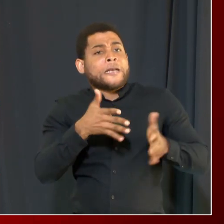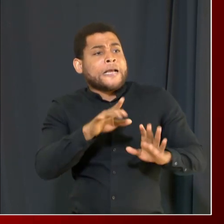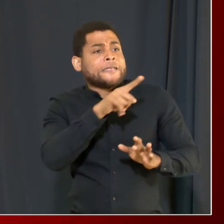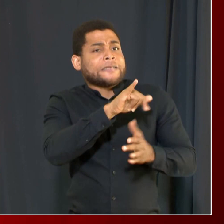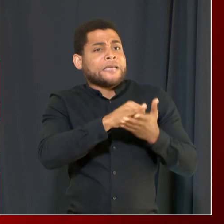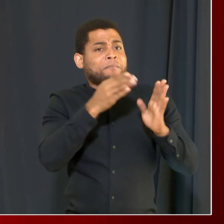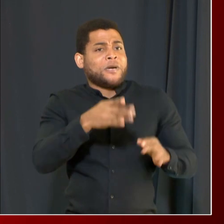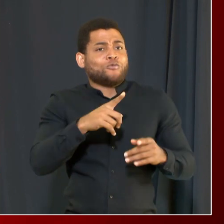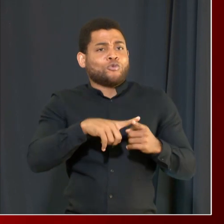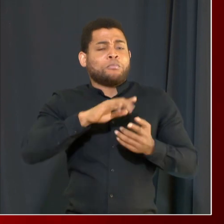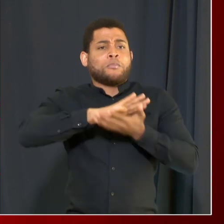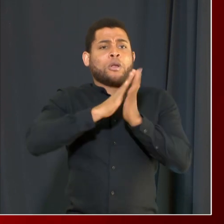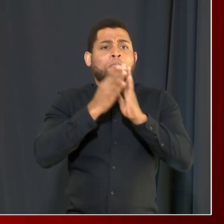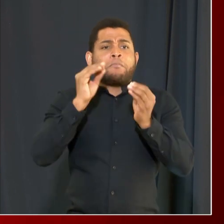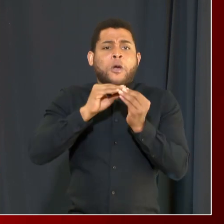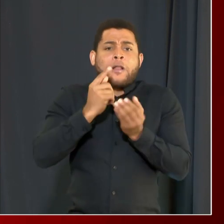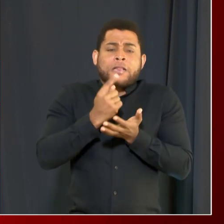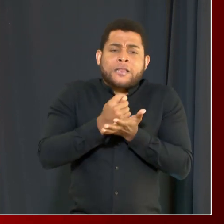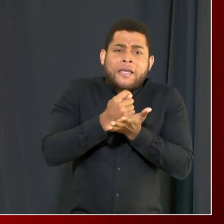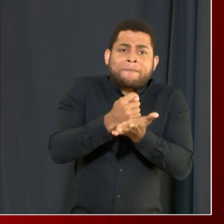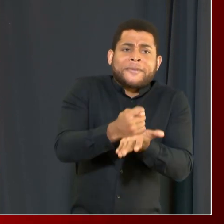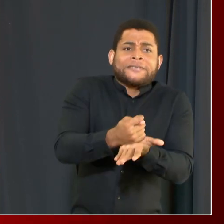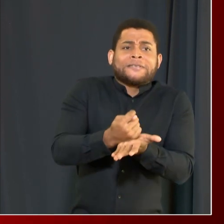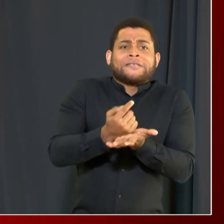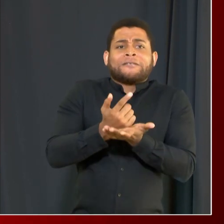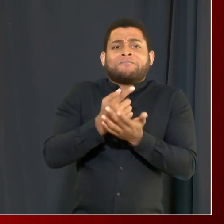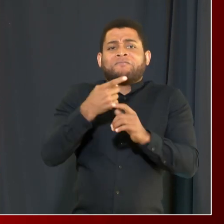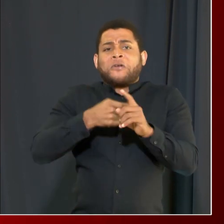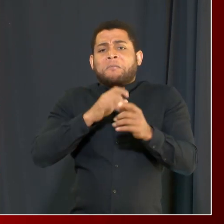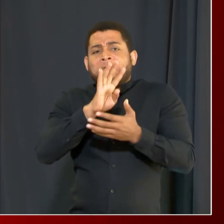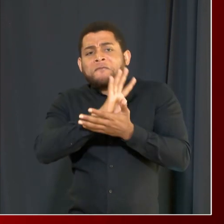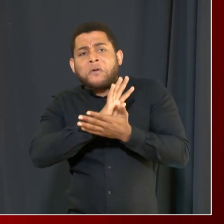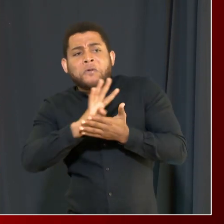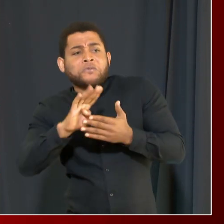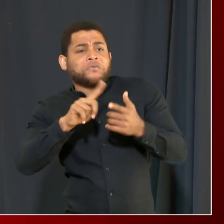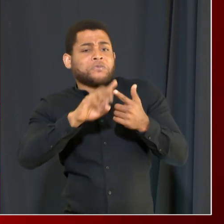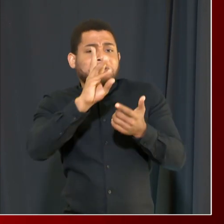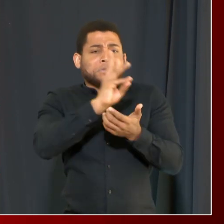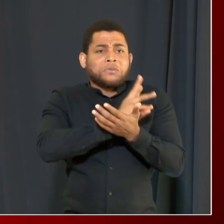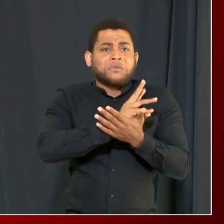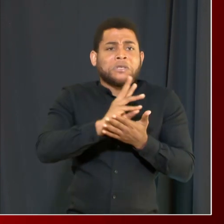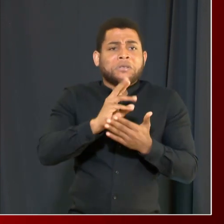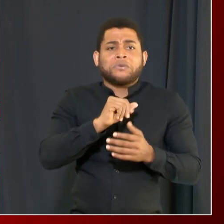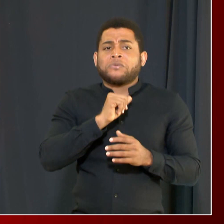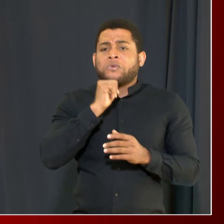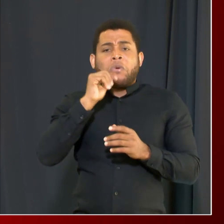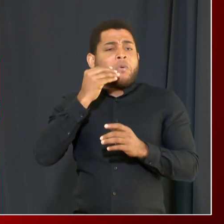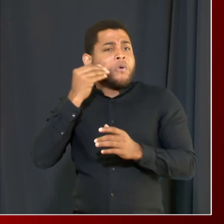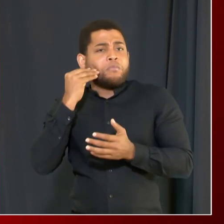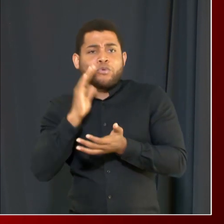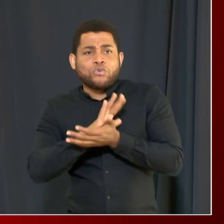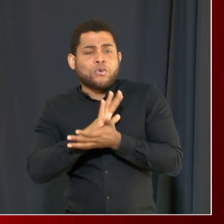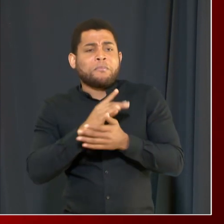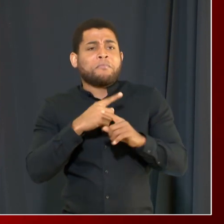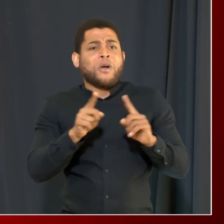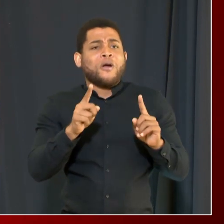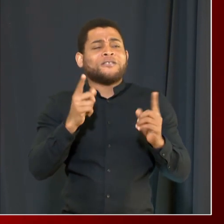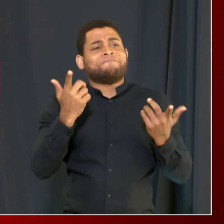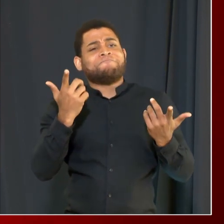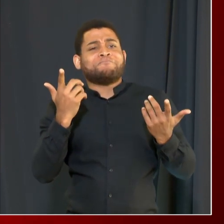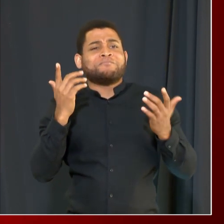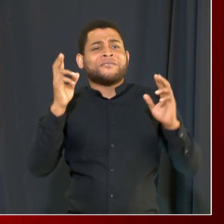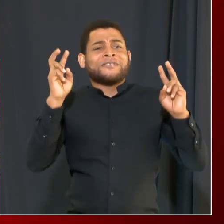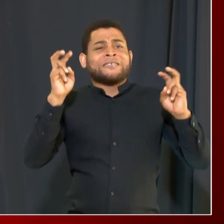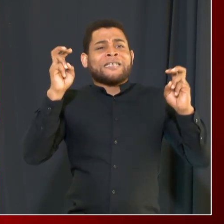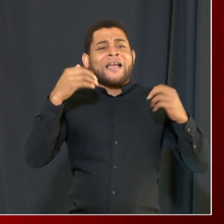therapeutic help for 4 to 6 weeks, not at their home school, but at a setting which is probably going to be an underused part of an existing school